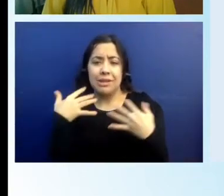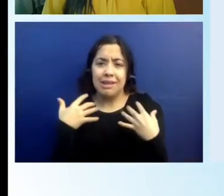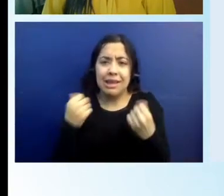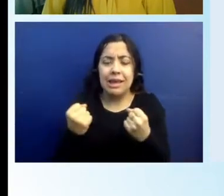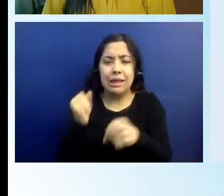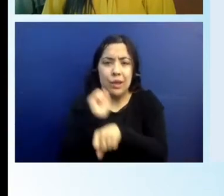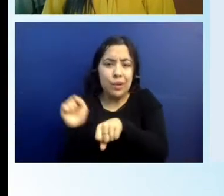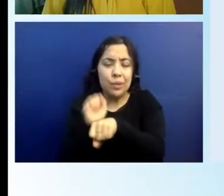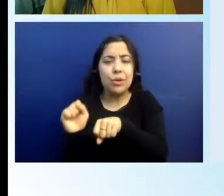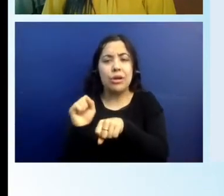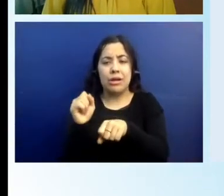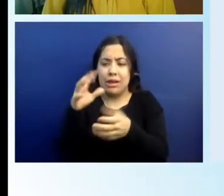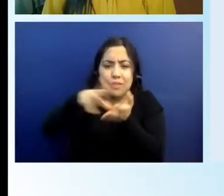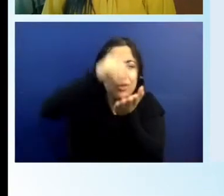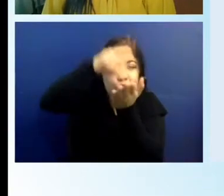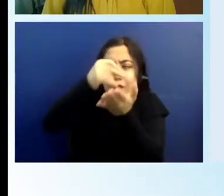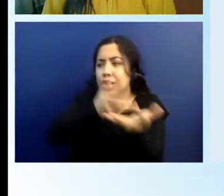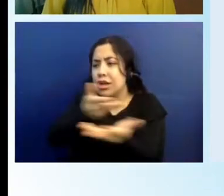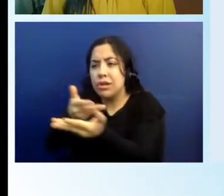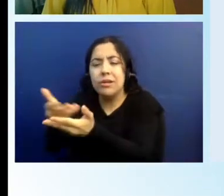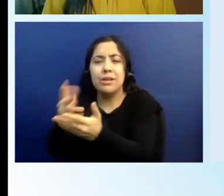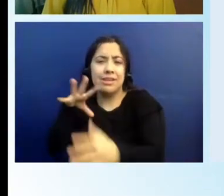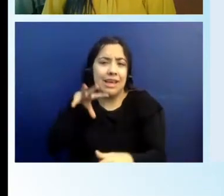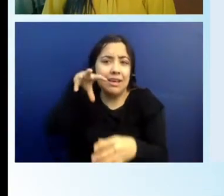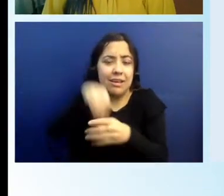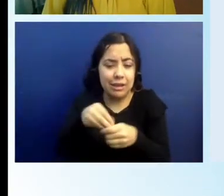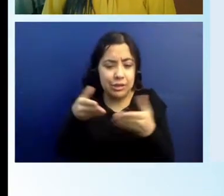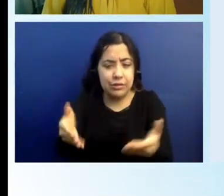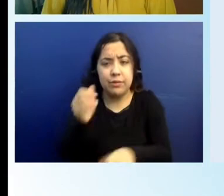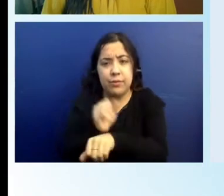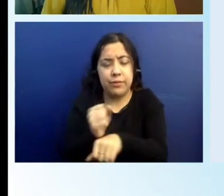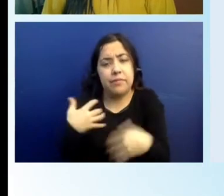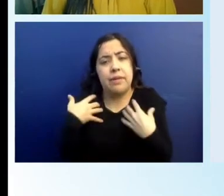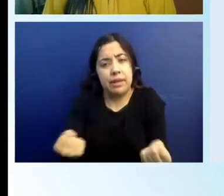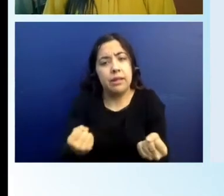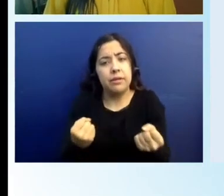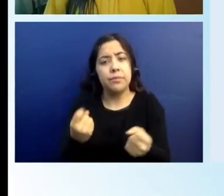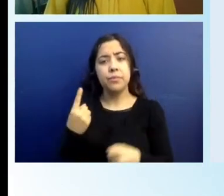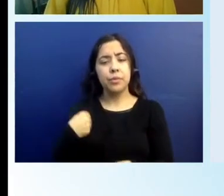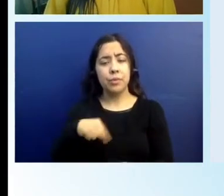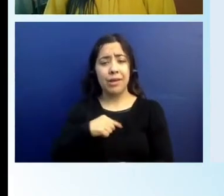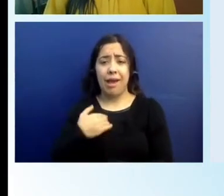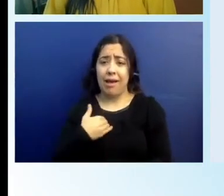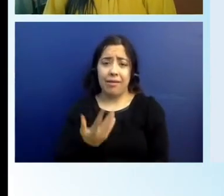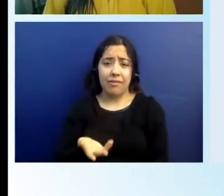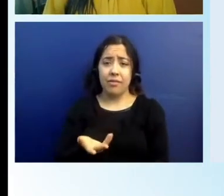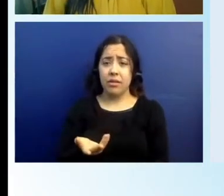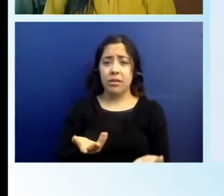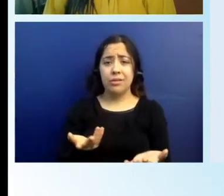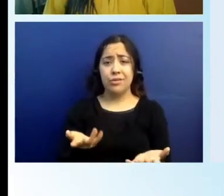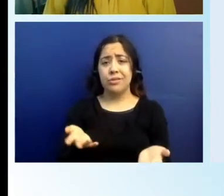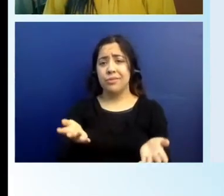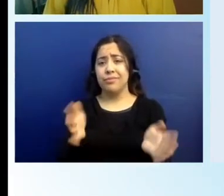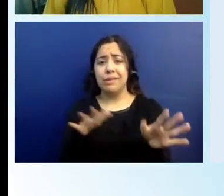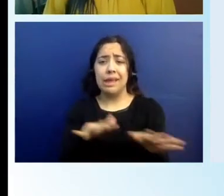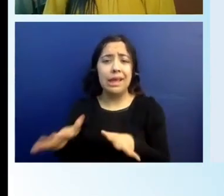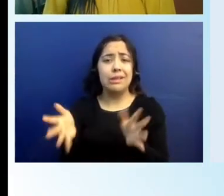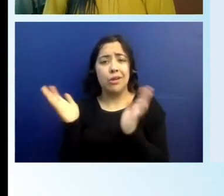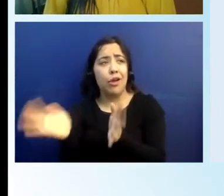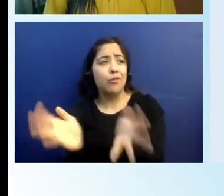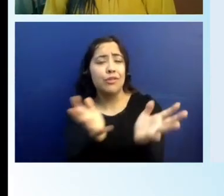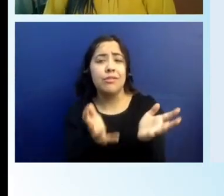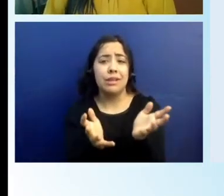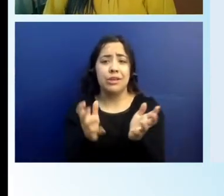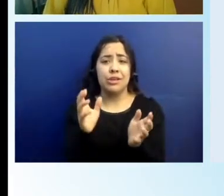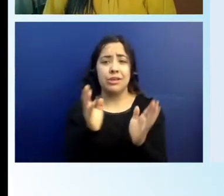work. Additionally, we have had a candid conversation series that I certainly want to tell you a little bit more about.